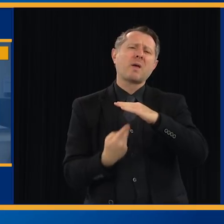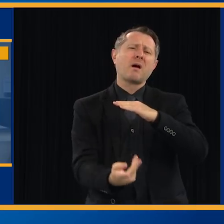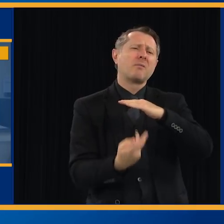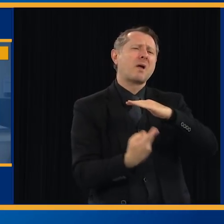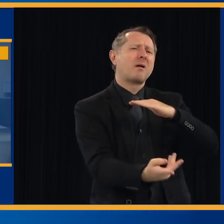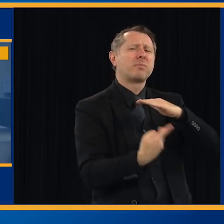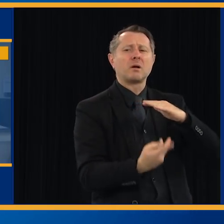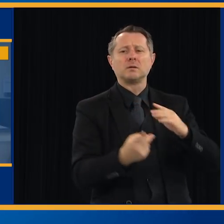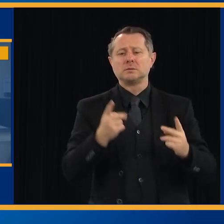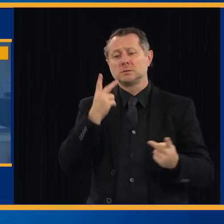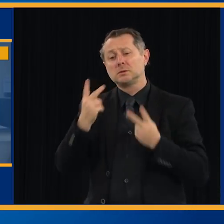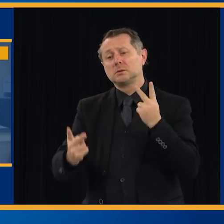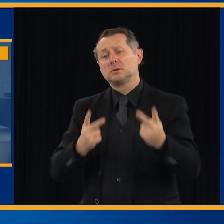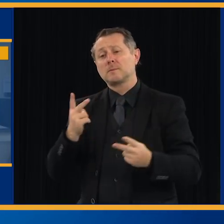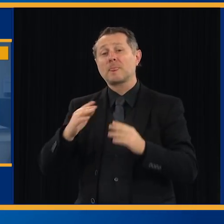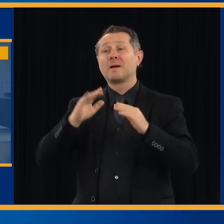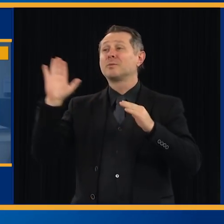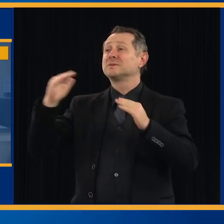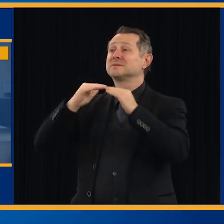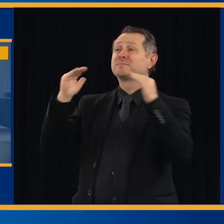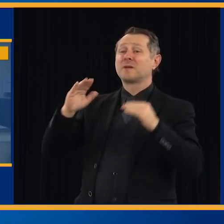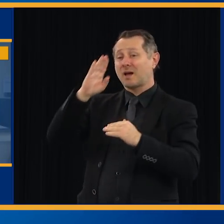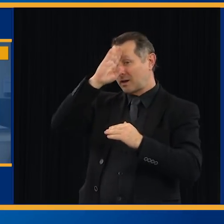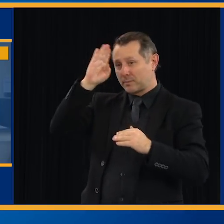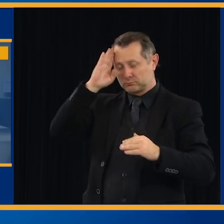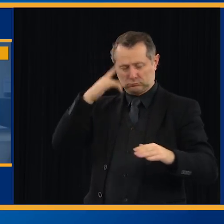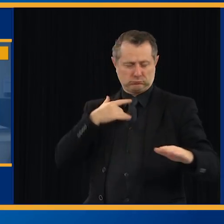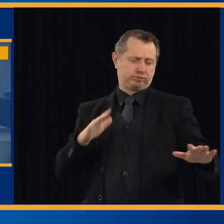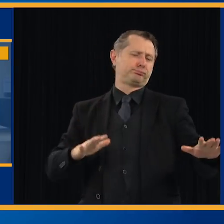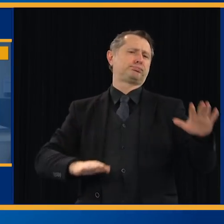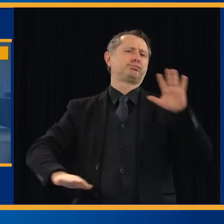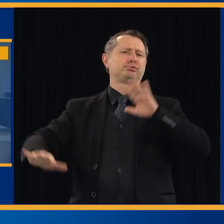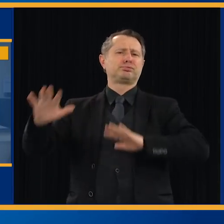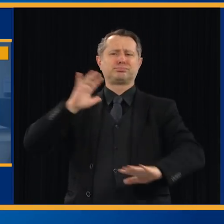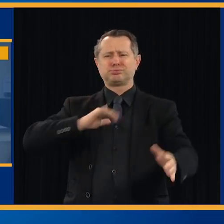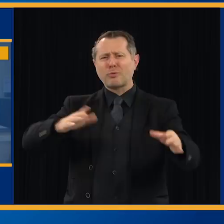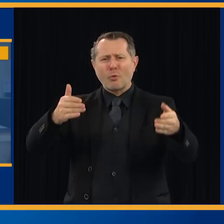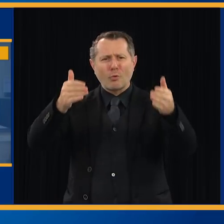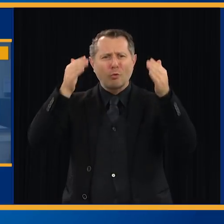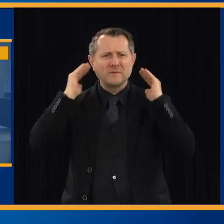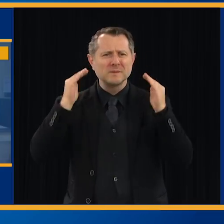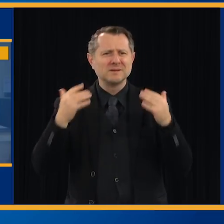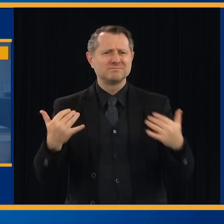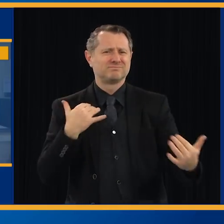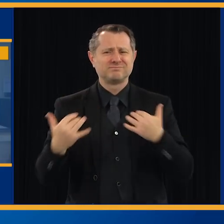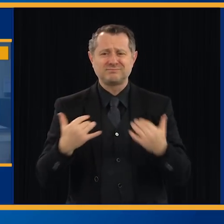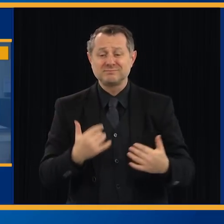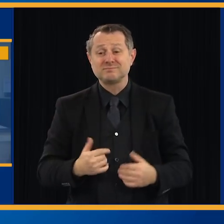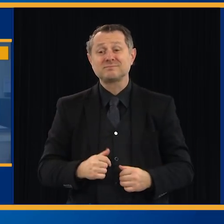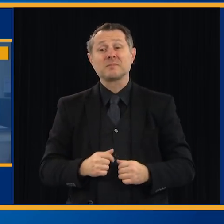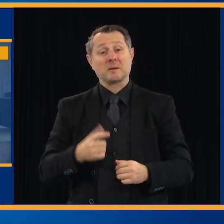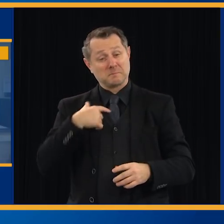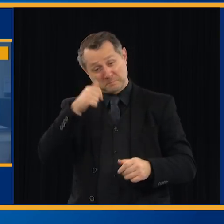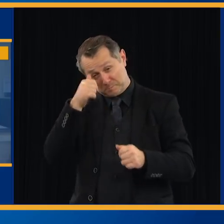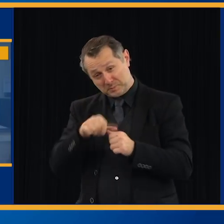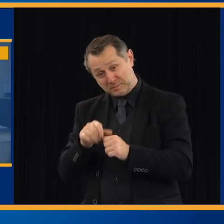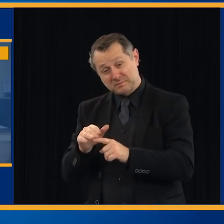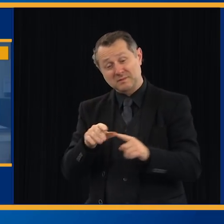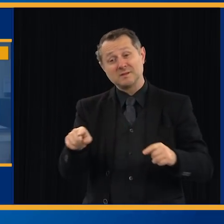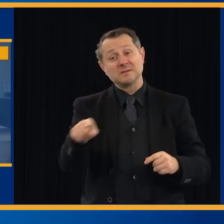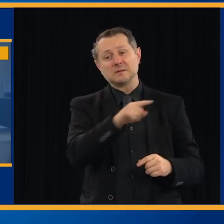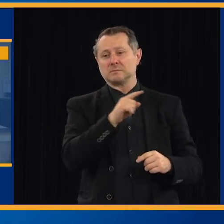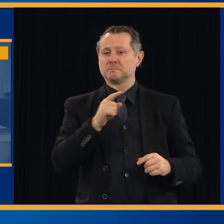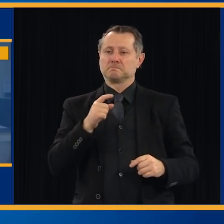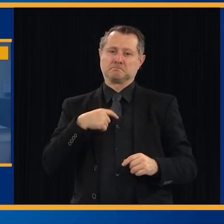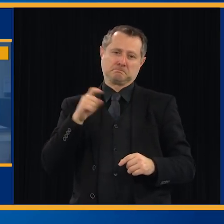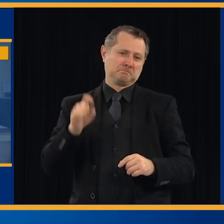the capacity of the hospital. And remember, we asked hospitals to increase their capacity 50%.